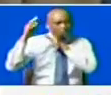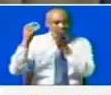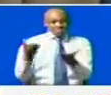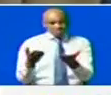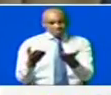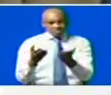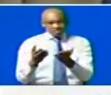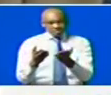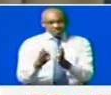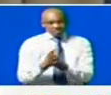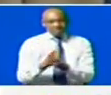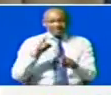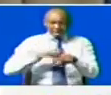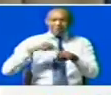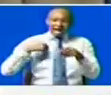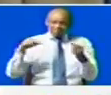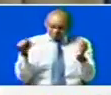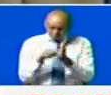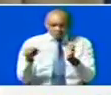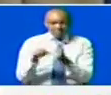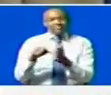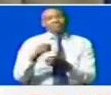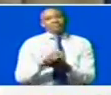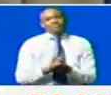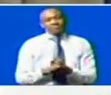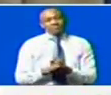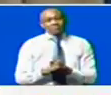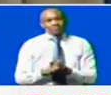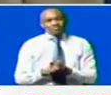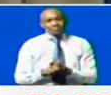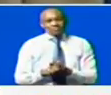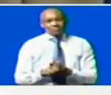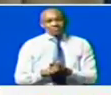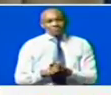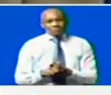in an often troubled region.